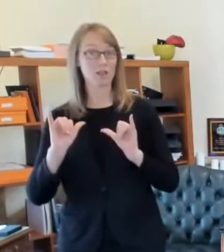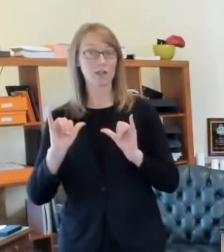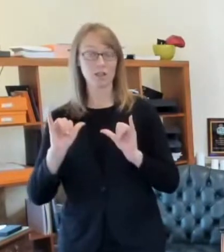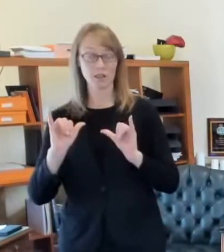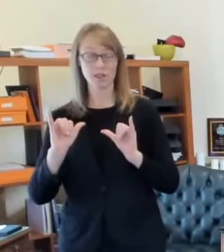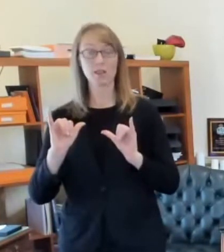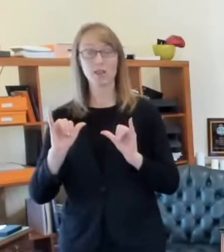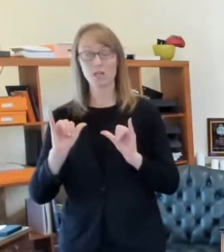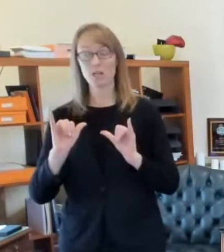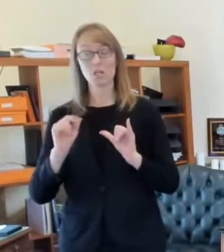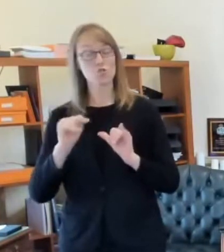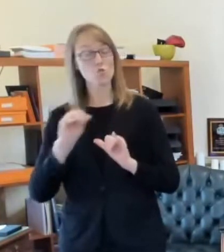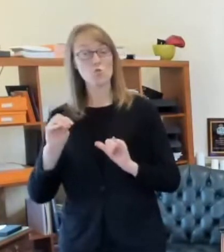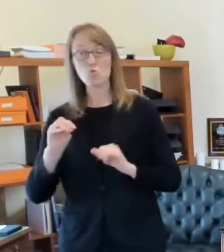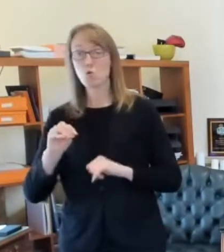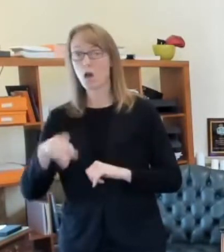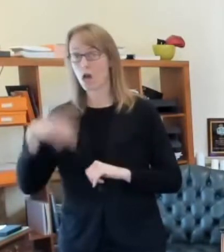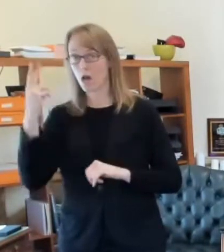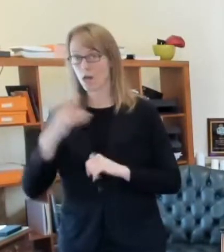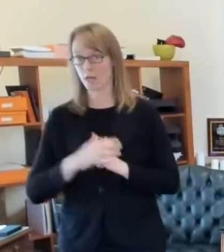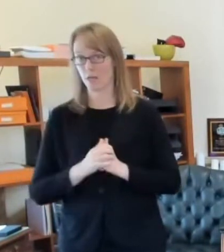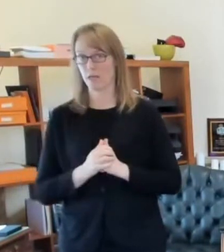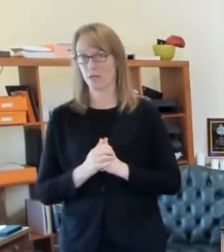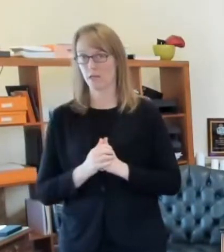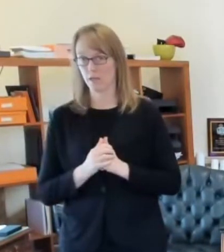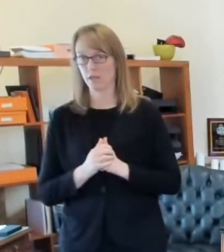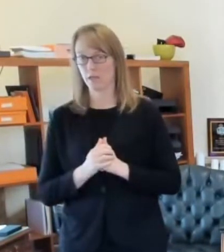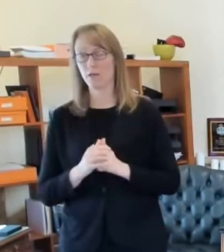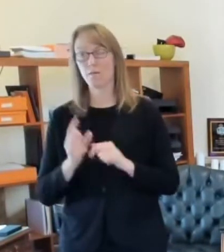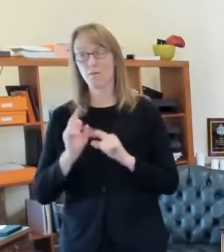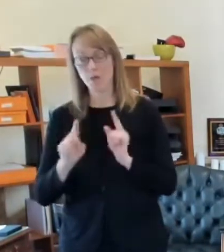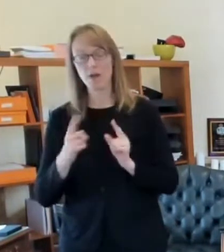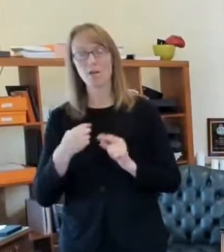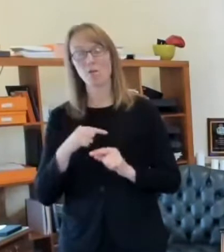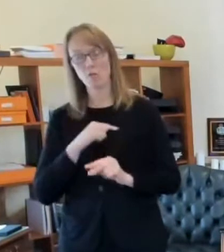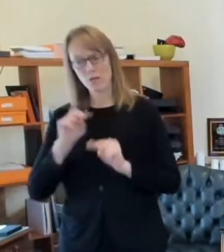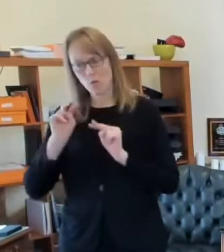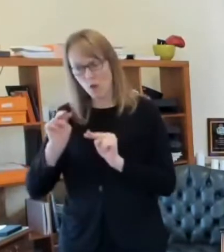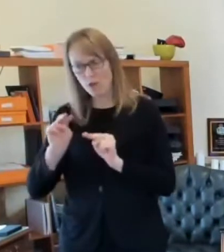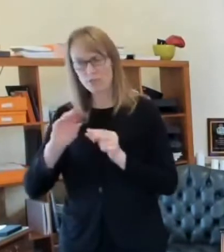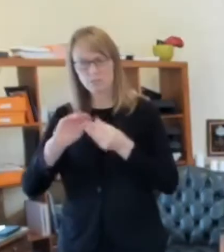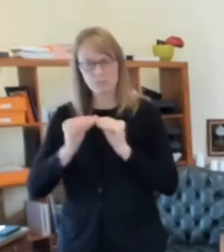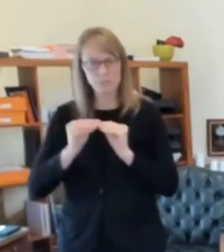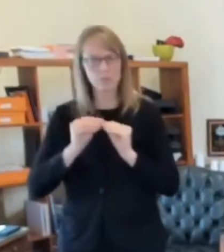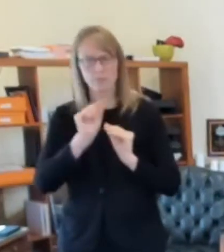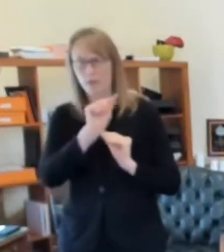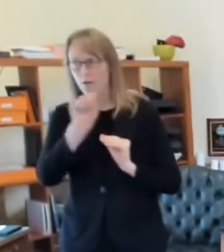we know that, but those are numbers that we've been watching very carefully